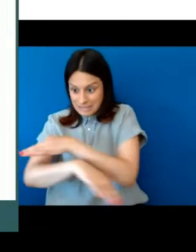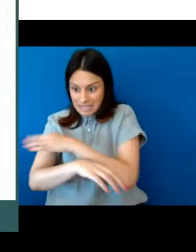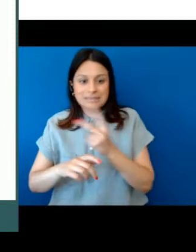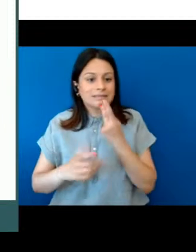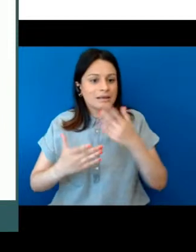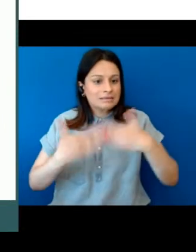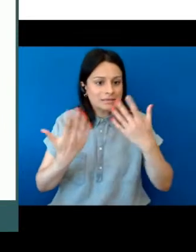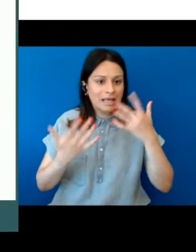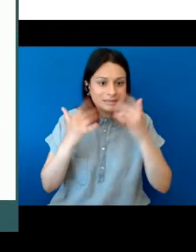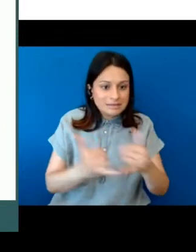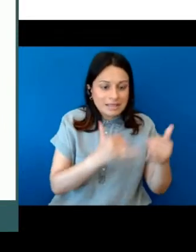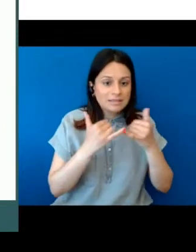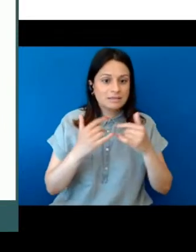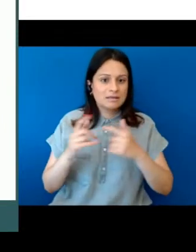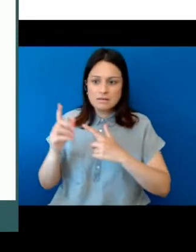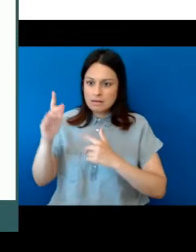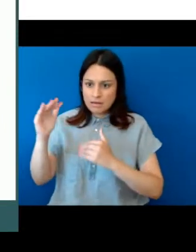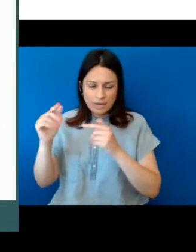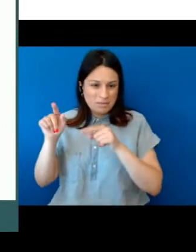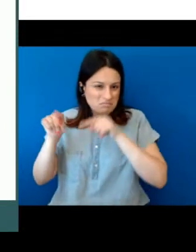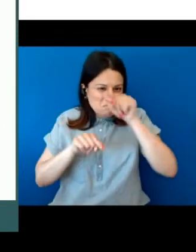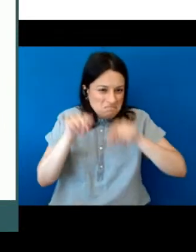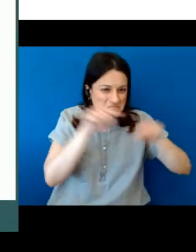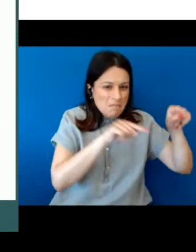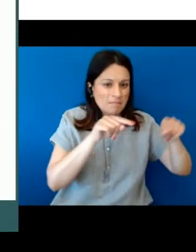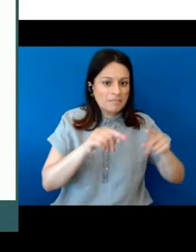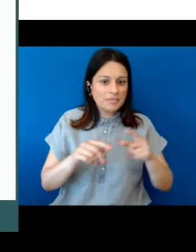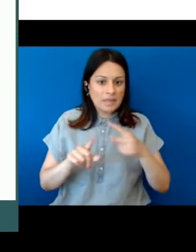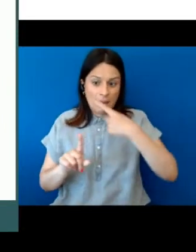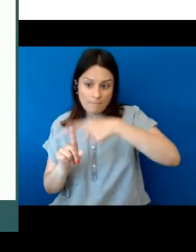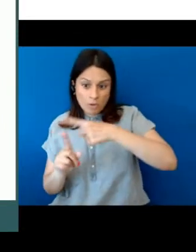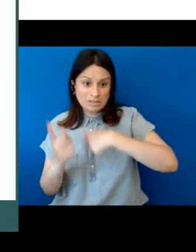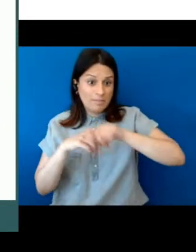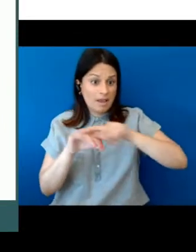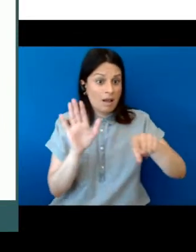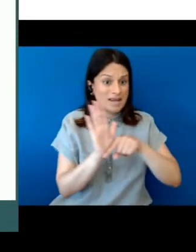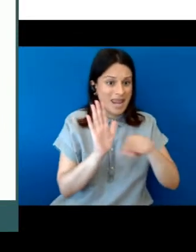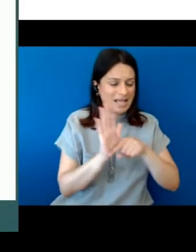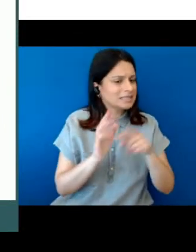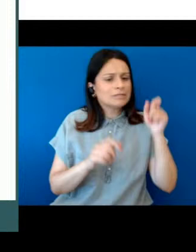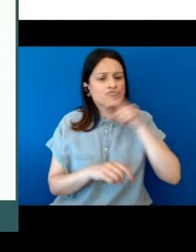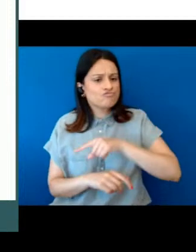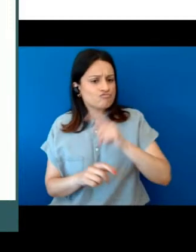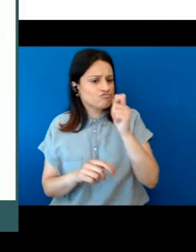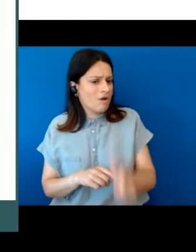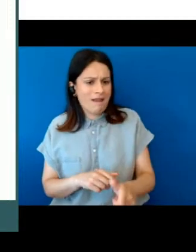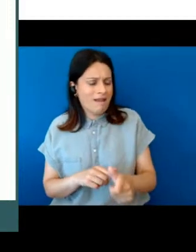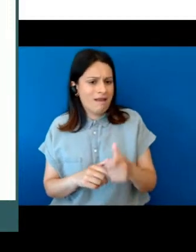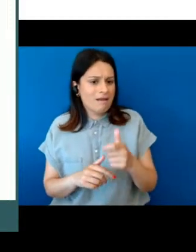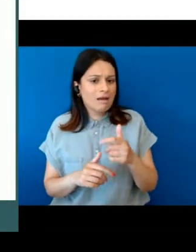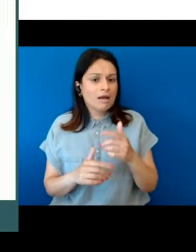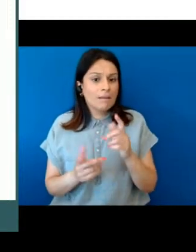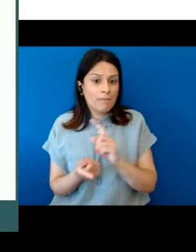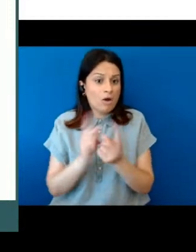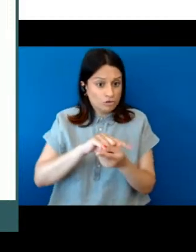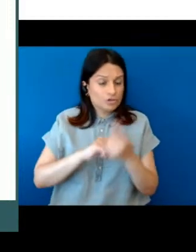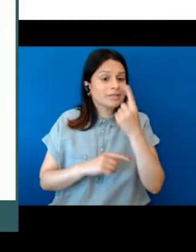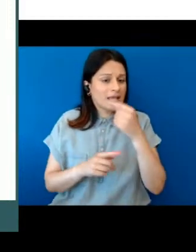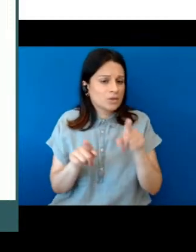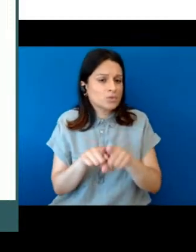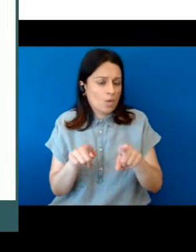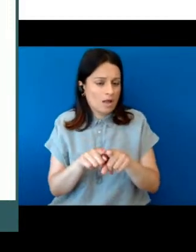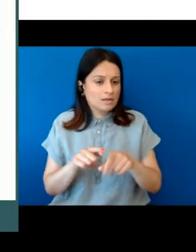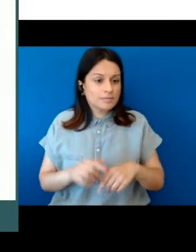measurements. It'd be unusual for a positive to turn into a negative and vice versa, but the size of the wheel can vary significantly,